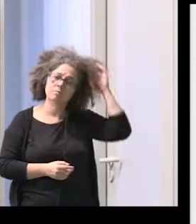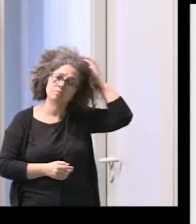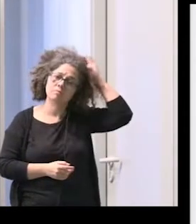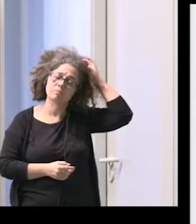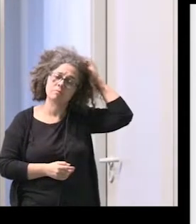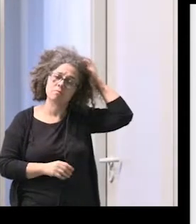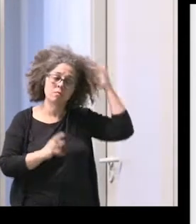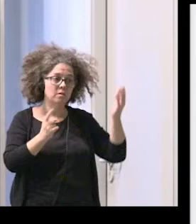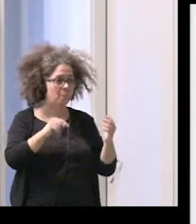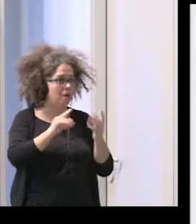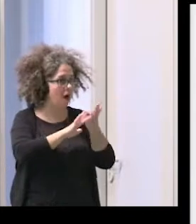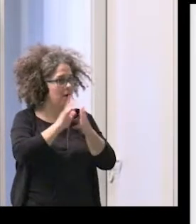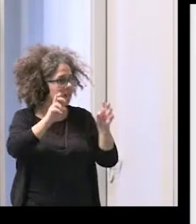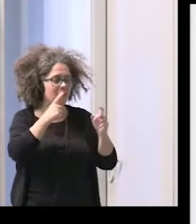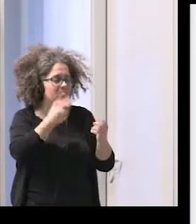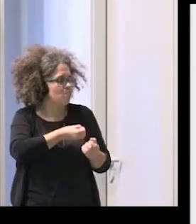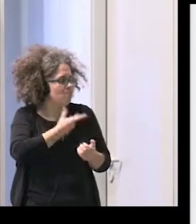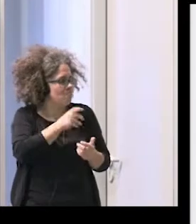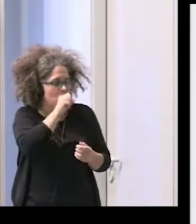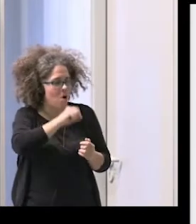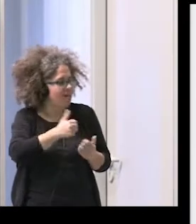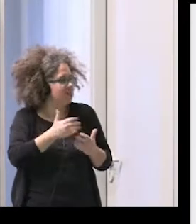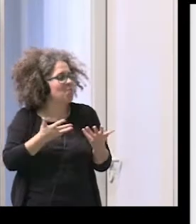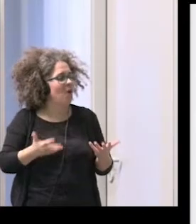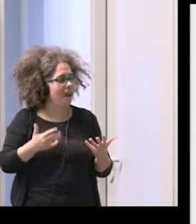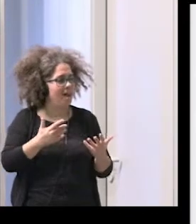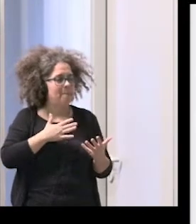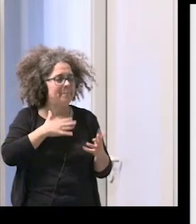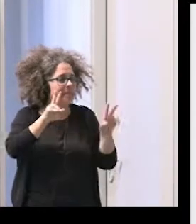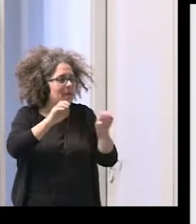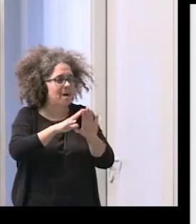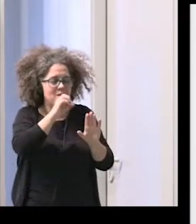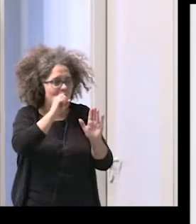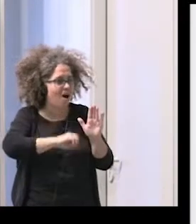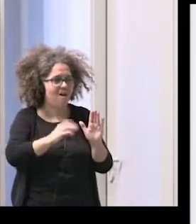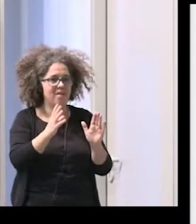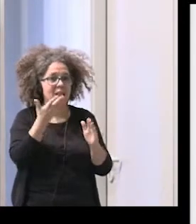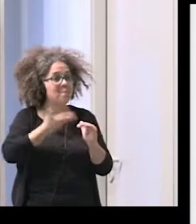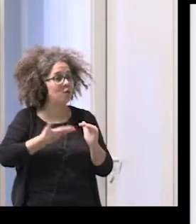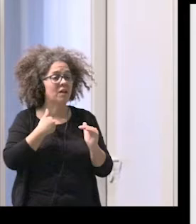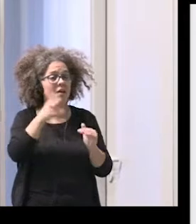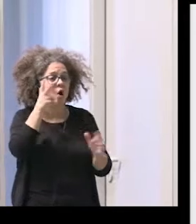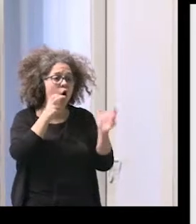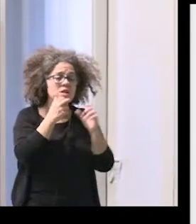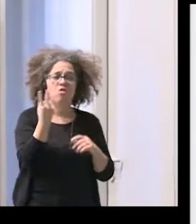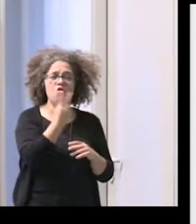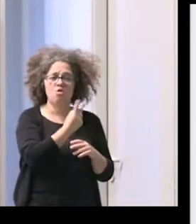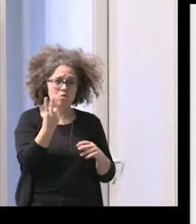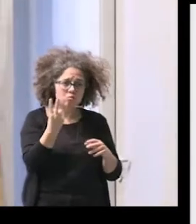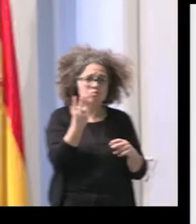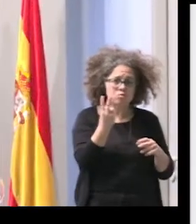favorite voy a poder hablar subject, de which is the importance of que es la hearing from both importancia ears during important times in